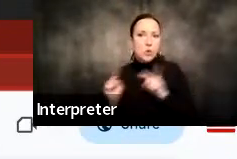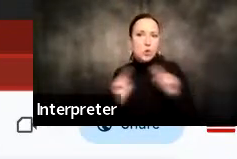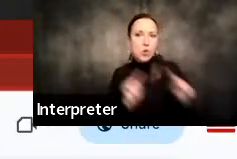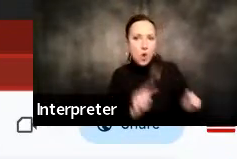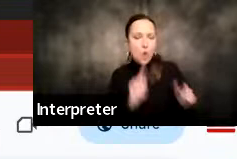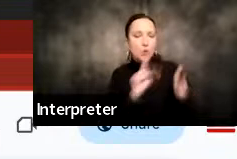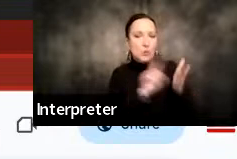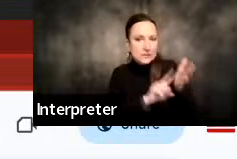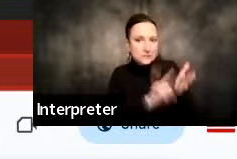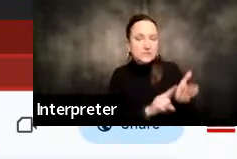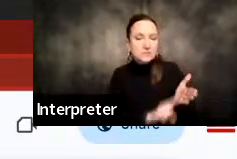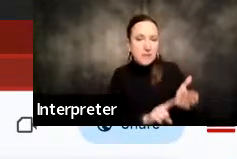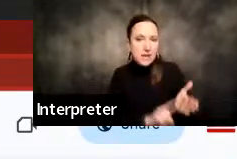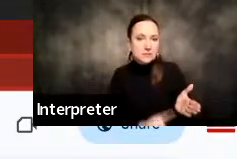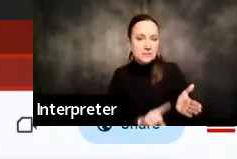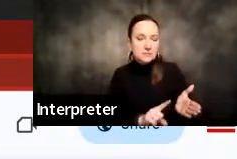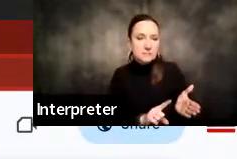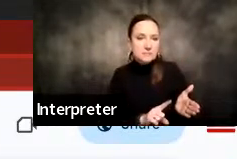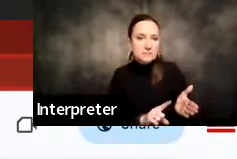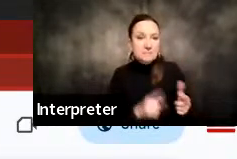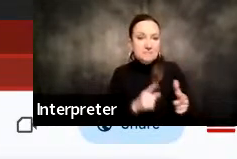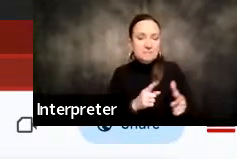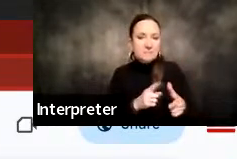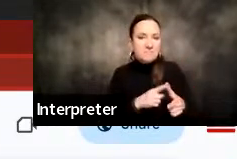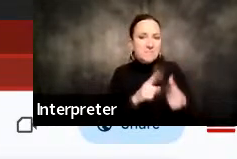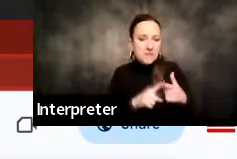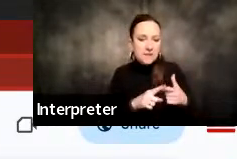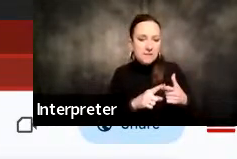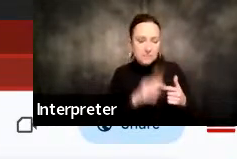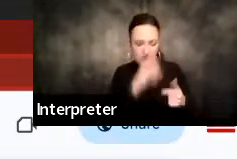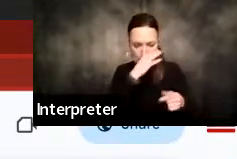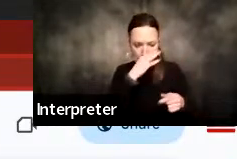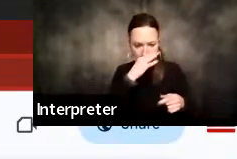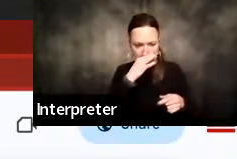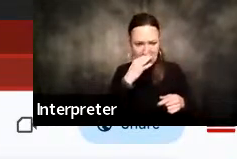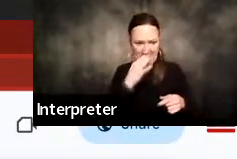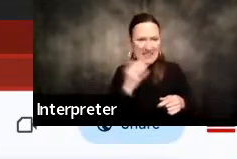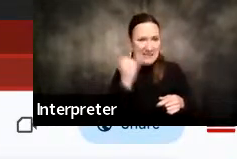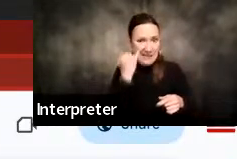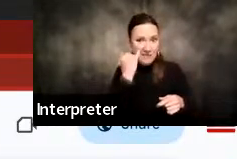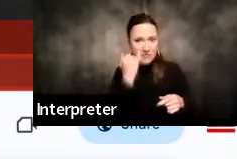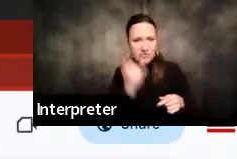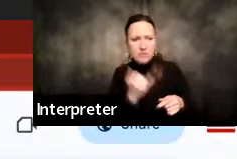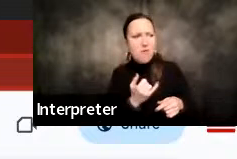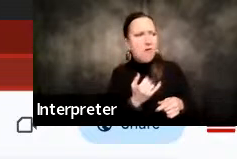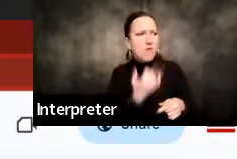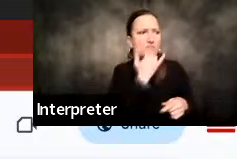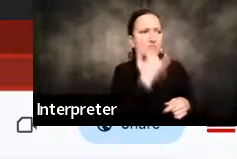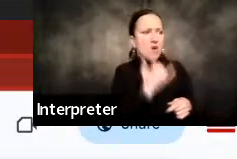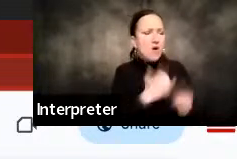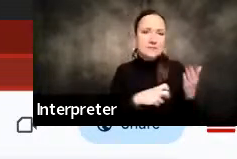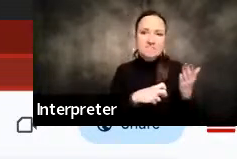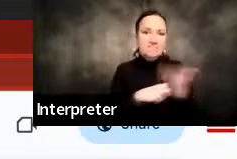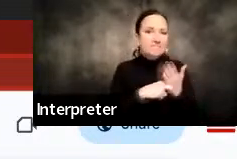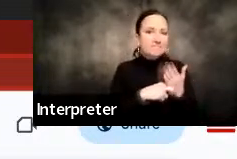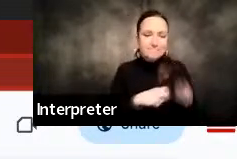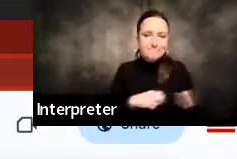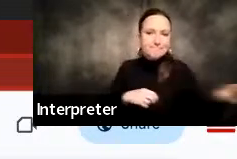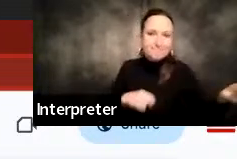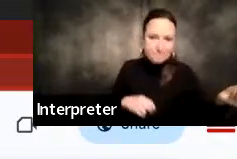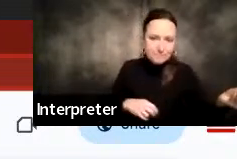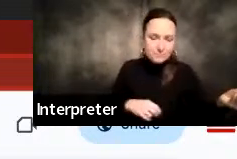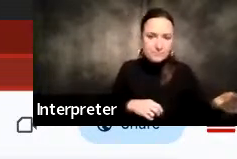inspection, and then through that period, if they see that there's a violation, hopefully we get it in time when they they